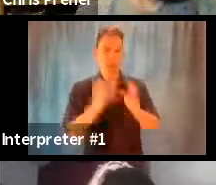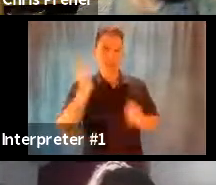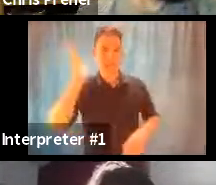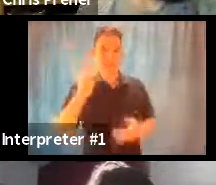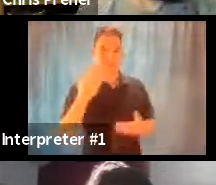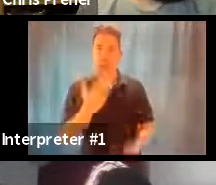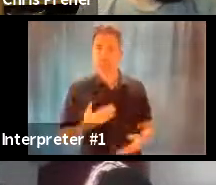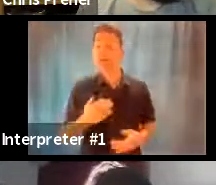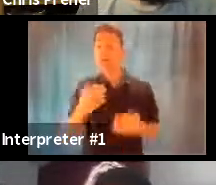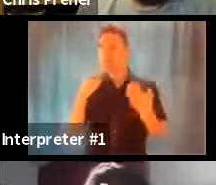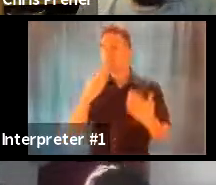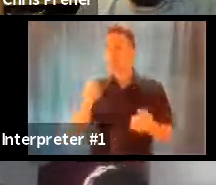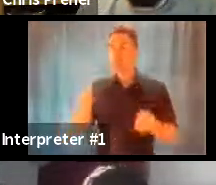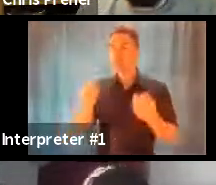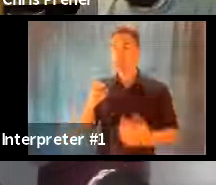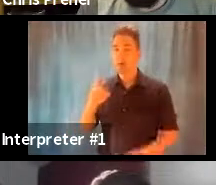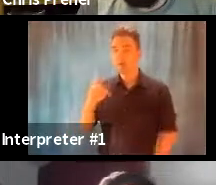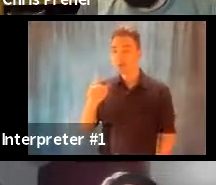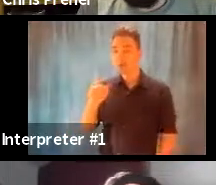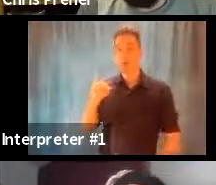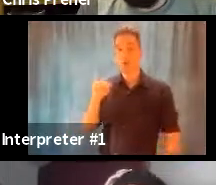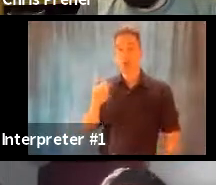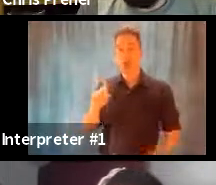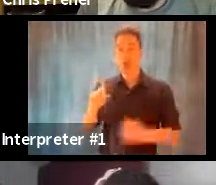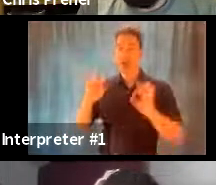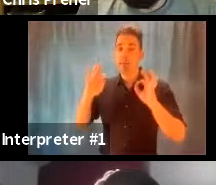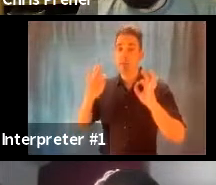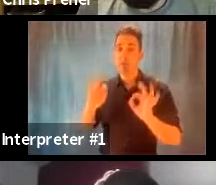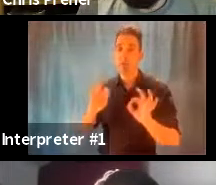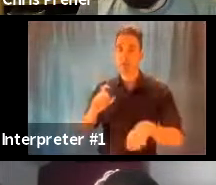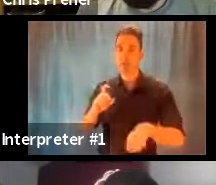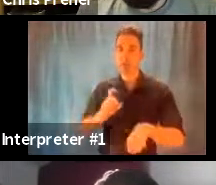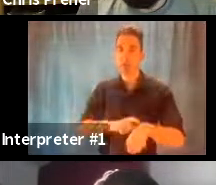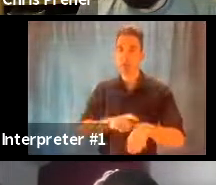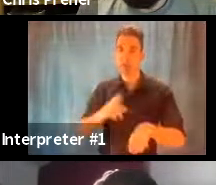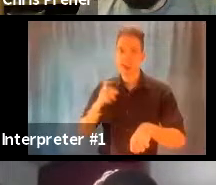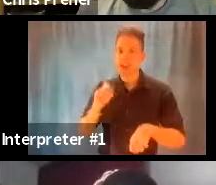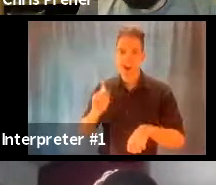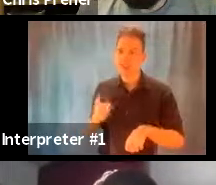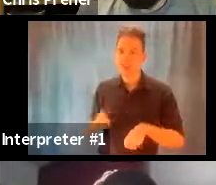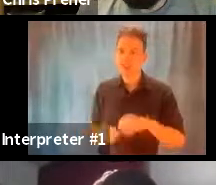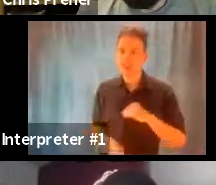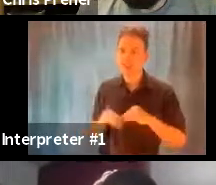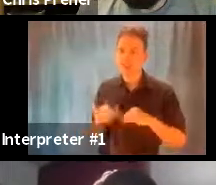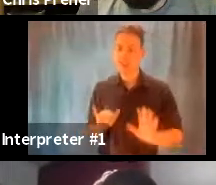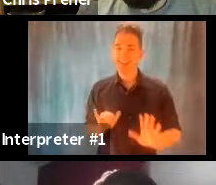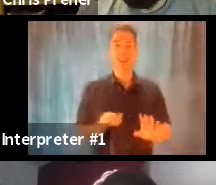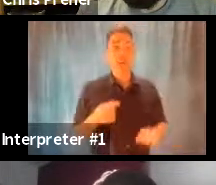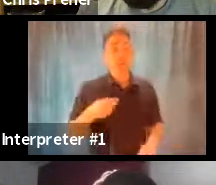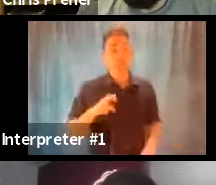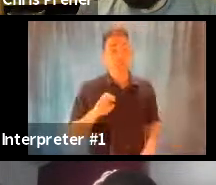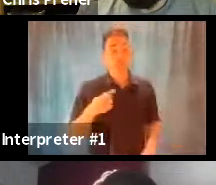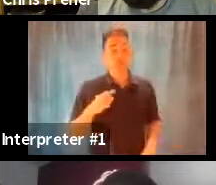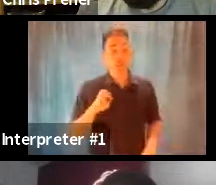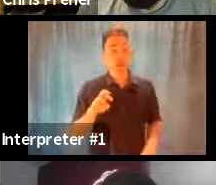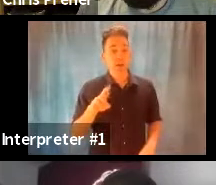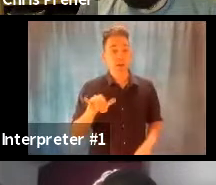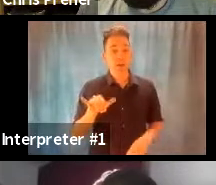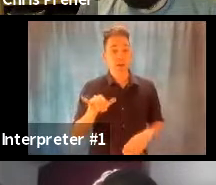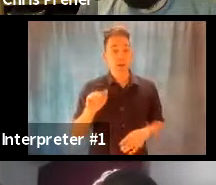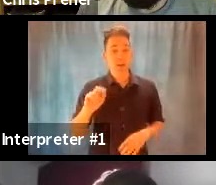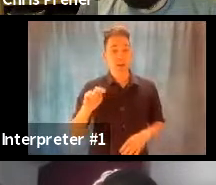Rashad. Excellently timed. I just have to add that in. Thank you. Gregory Anderson, are you with us?